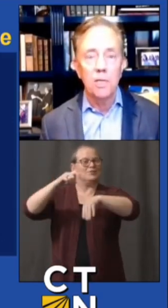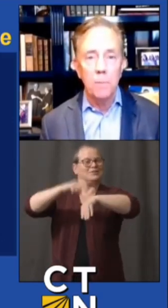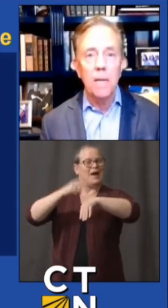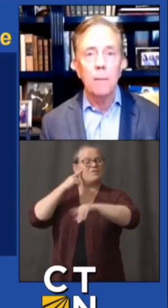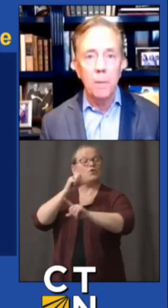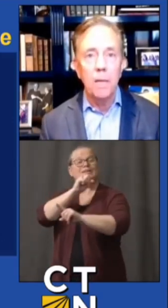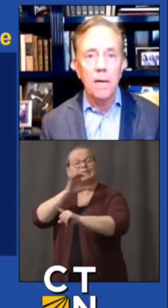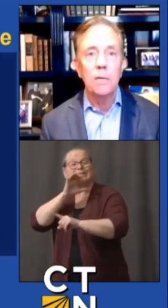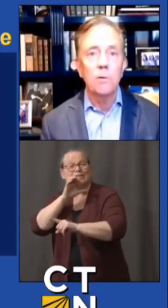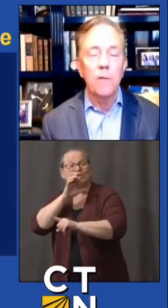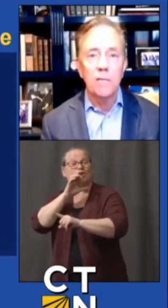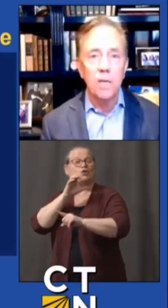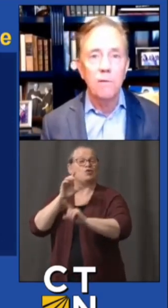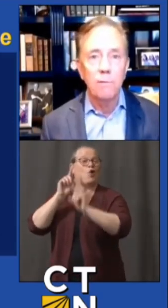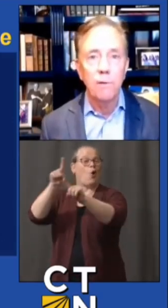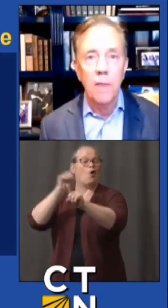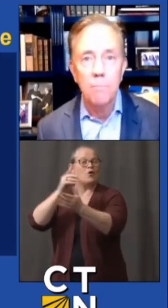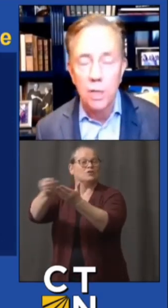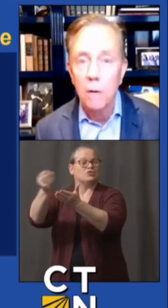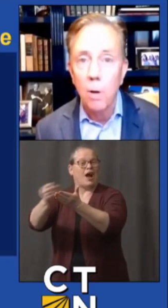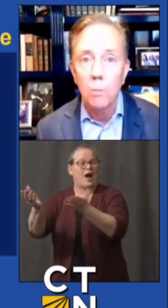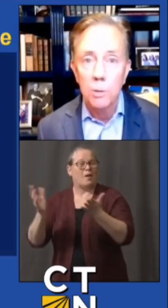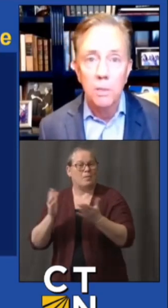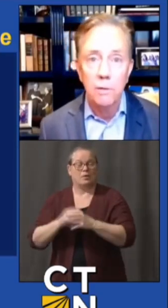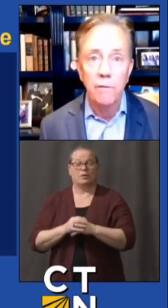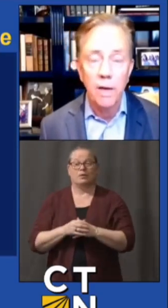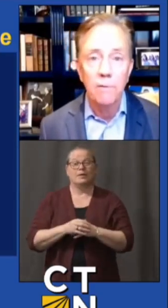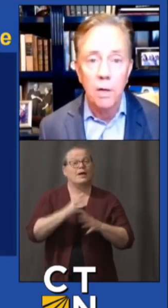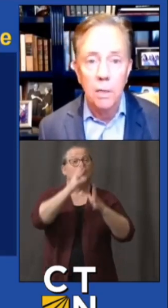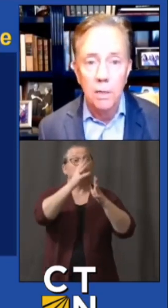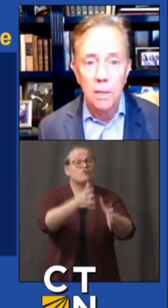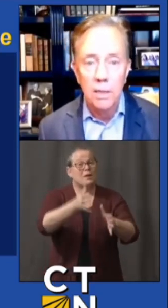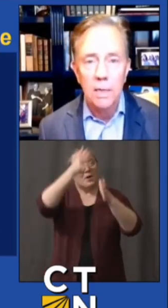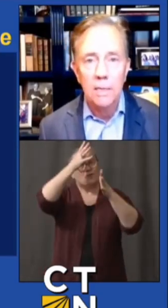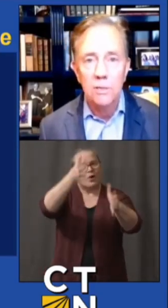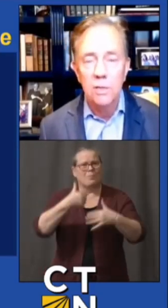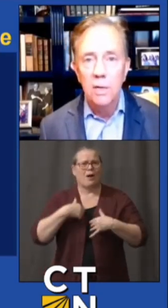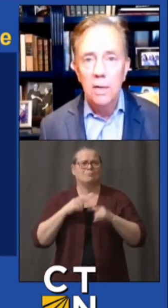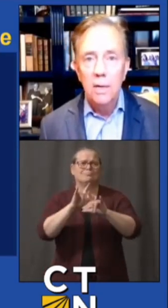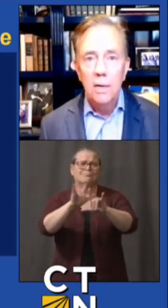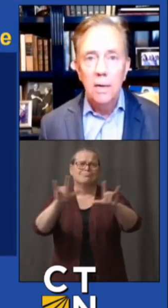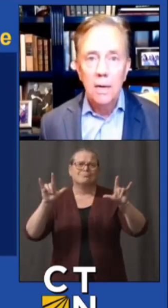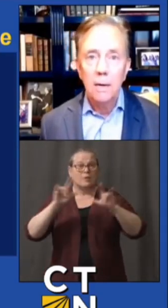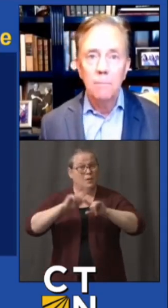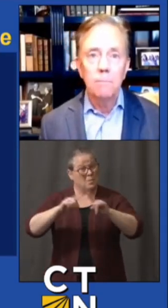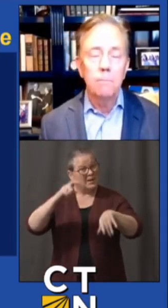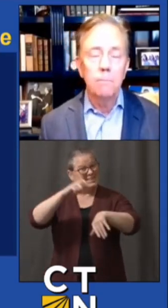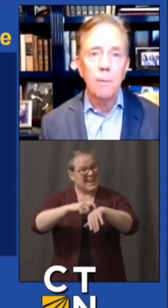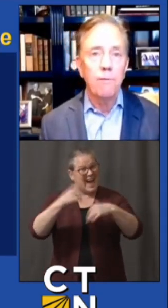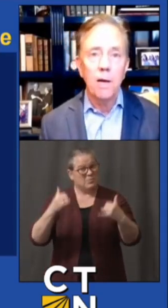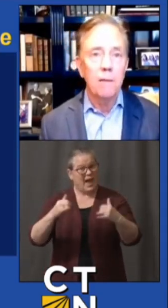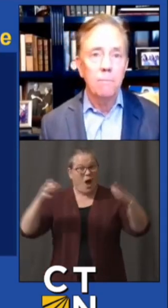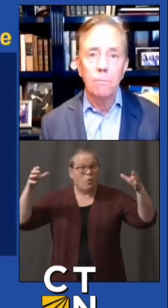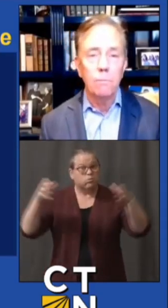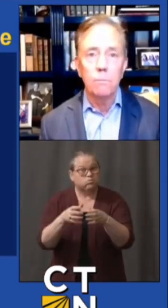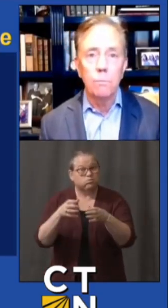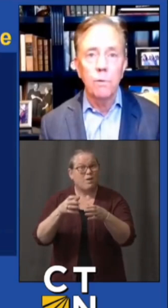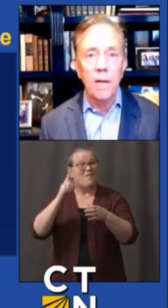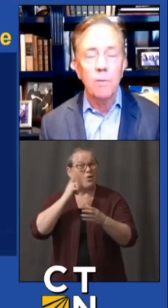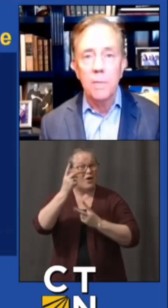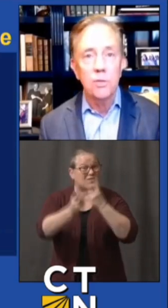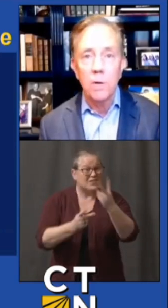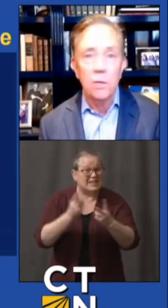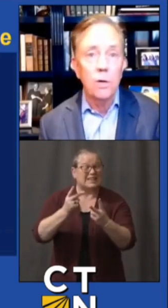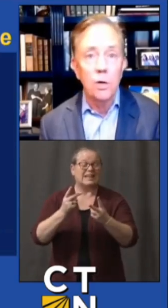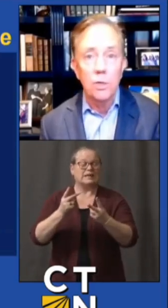This may not be the ideal Thanksgiving for them to come home, especially if you have young kids. I'm afraid we're going to have